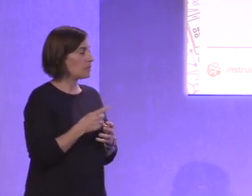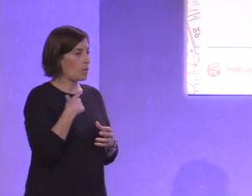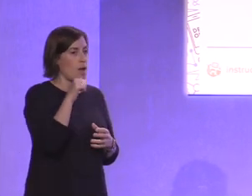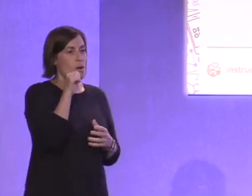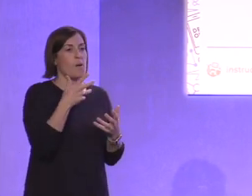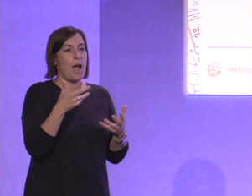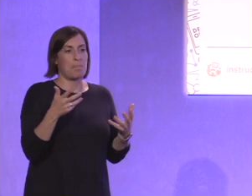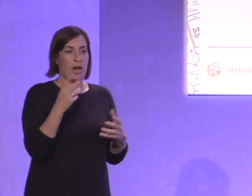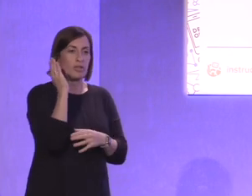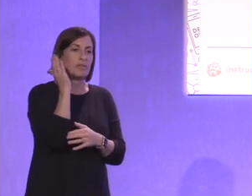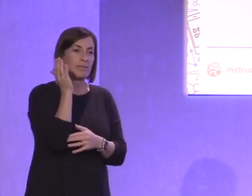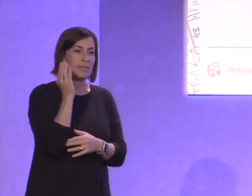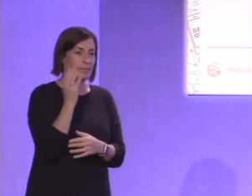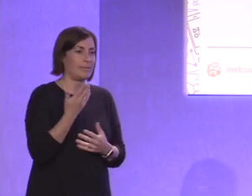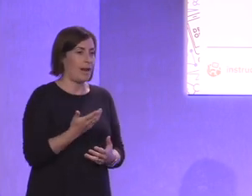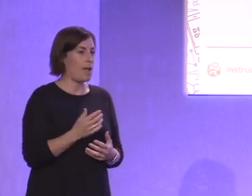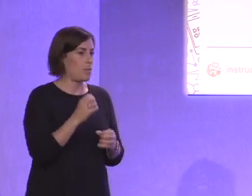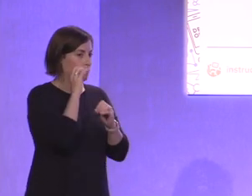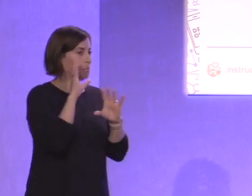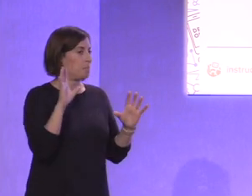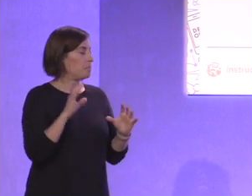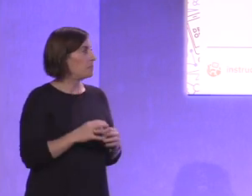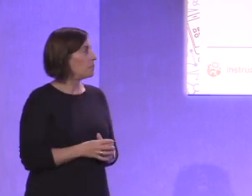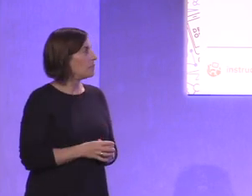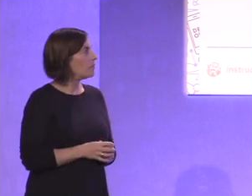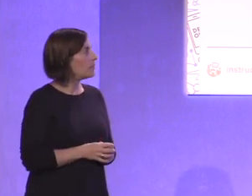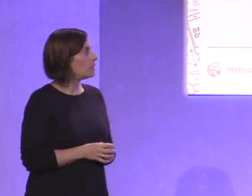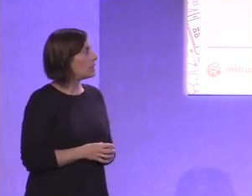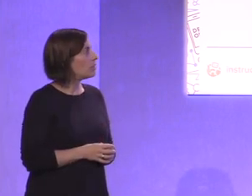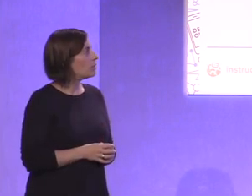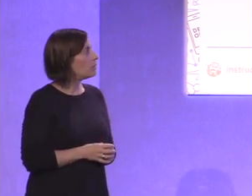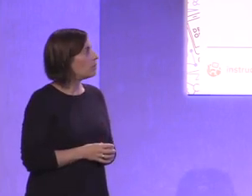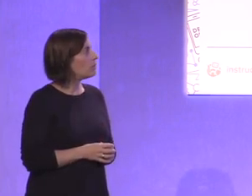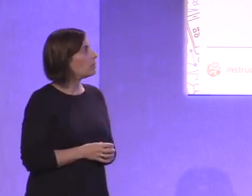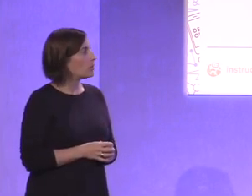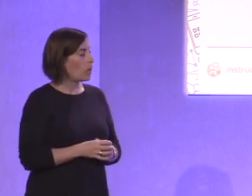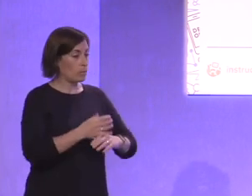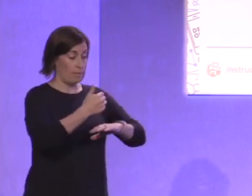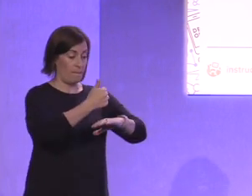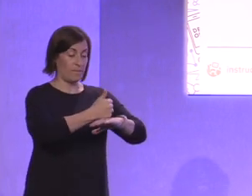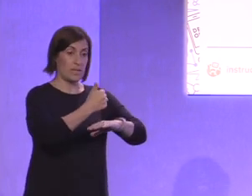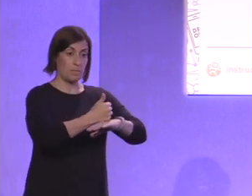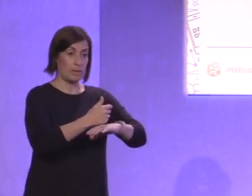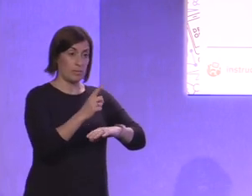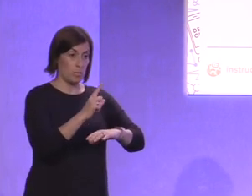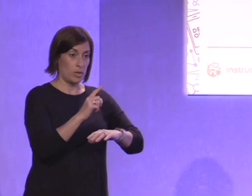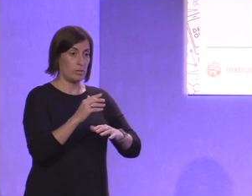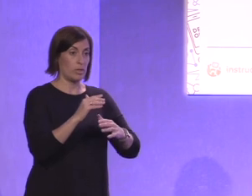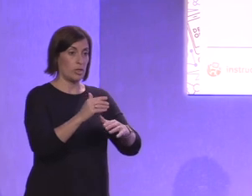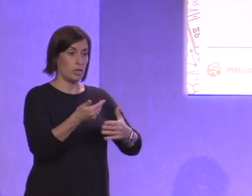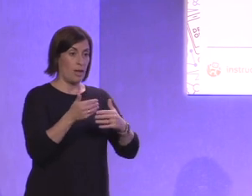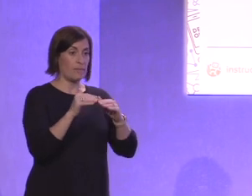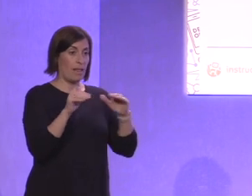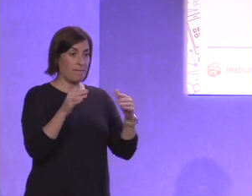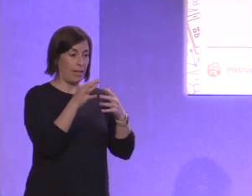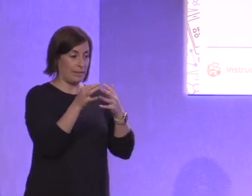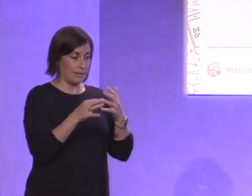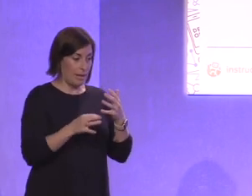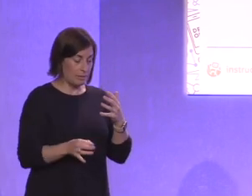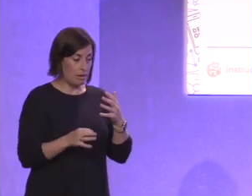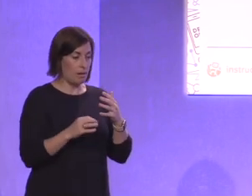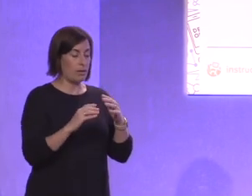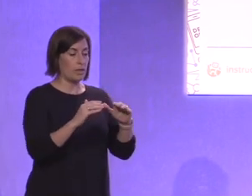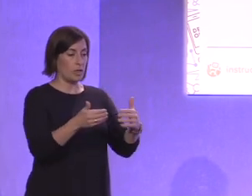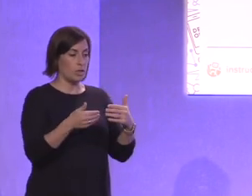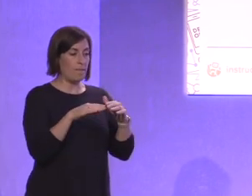Okay. So yes, the fundamentals would be your service level indicator, and I'll describe what that is, a service level